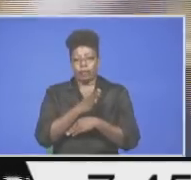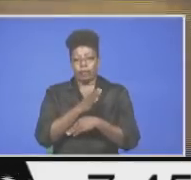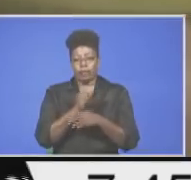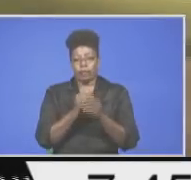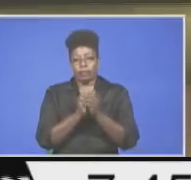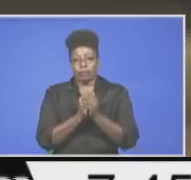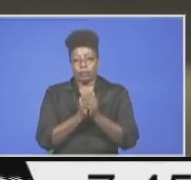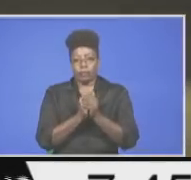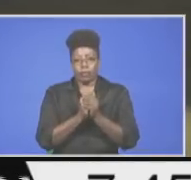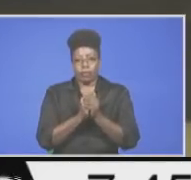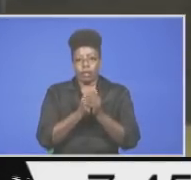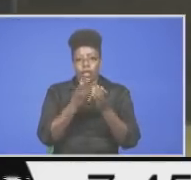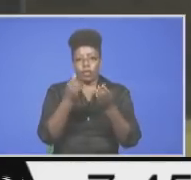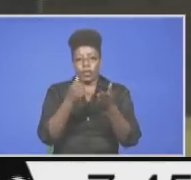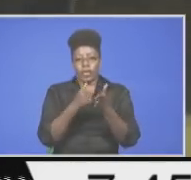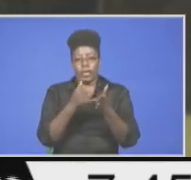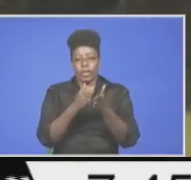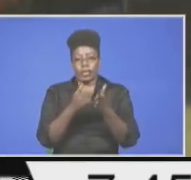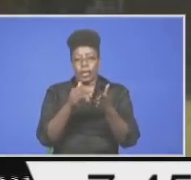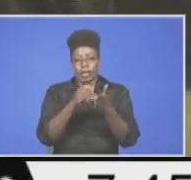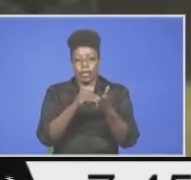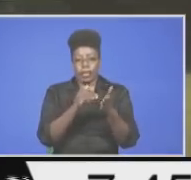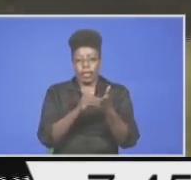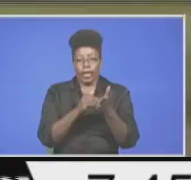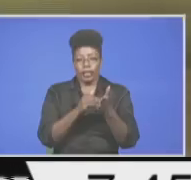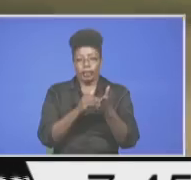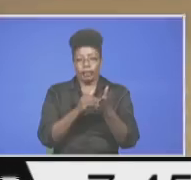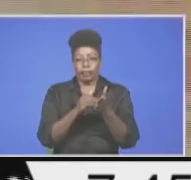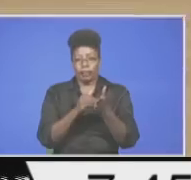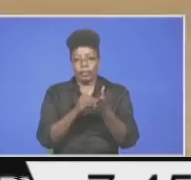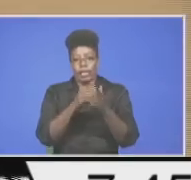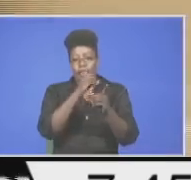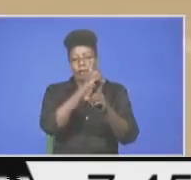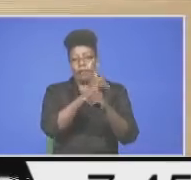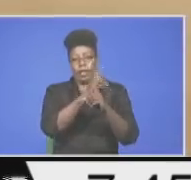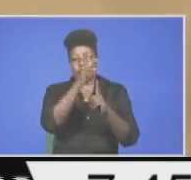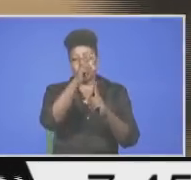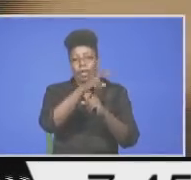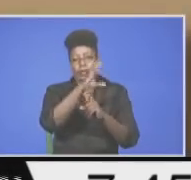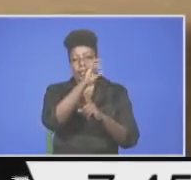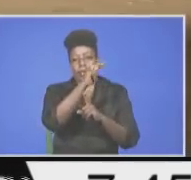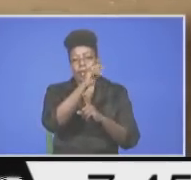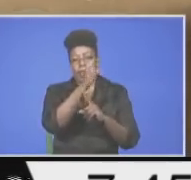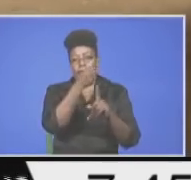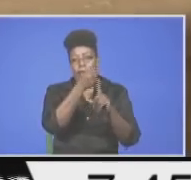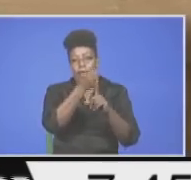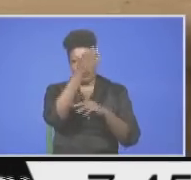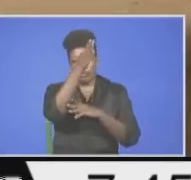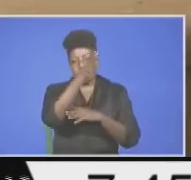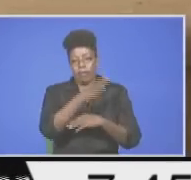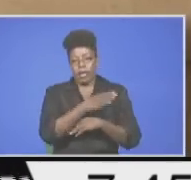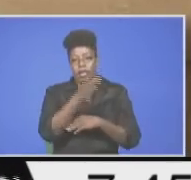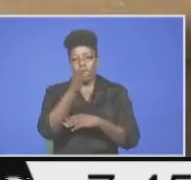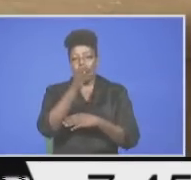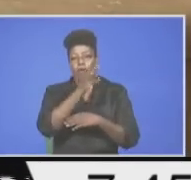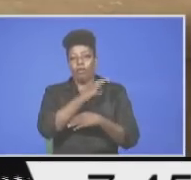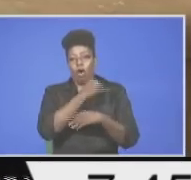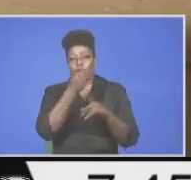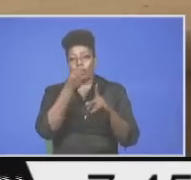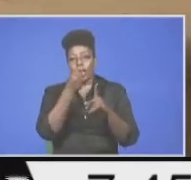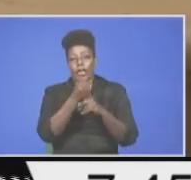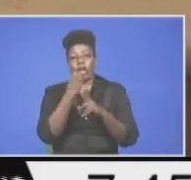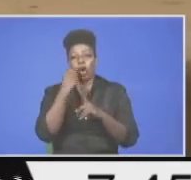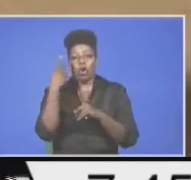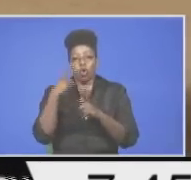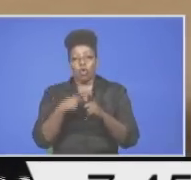Forbes once again doing it on the mound and at the plate for the defending champion CNS Hitmen. Forbes hit a big solo home run to put